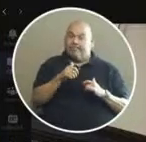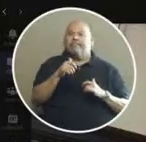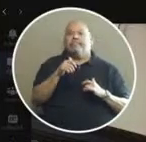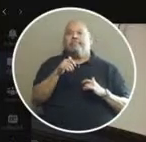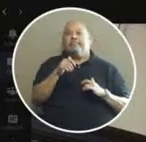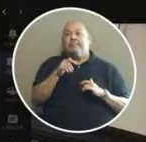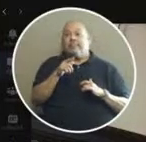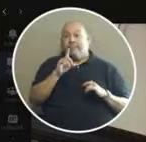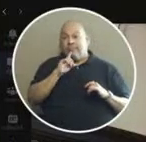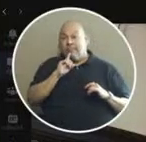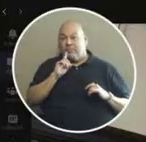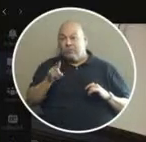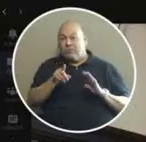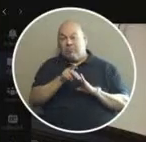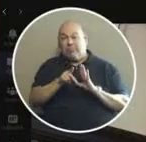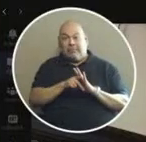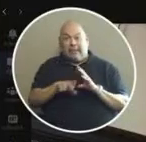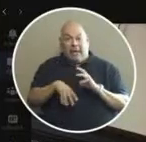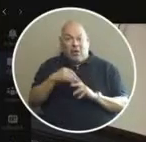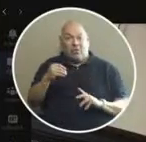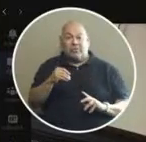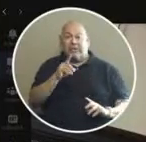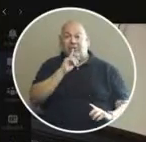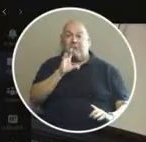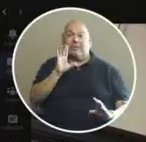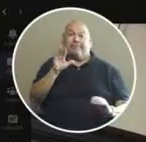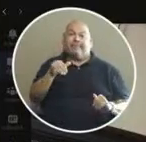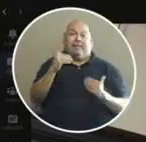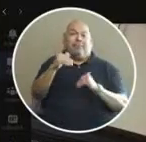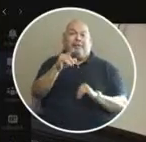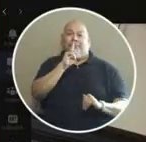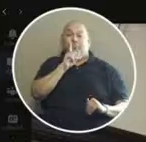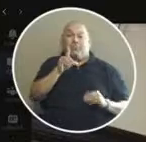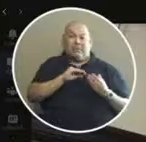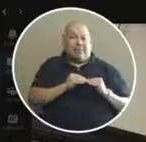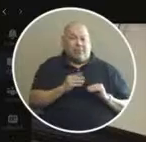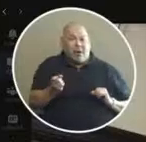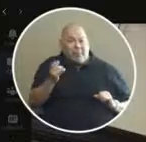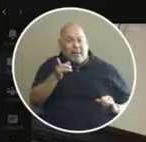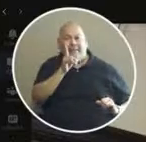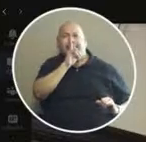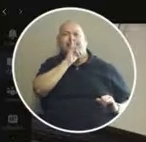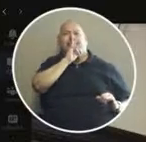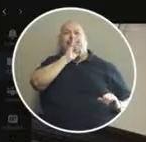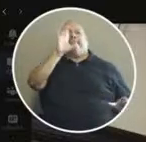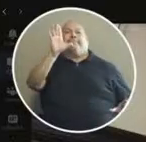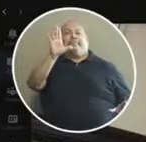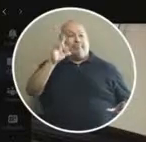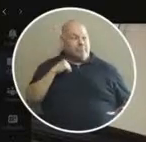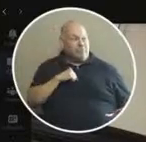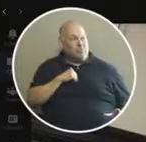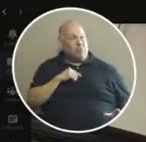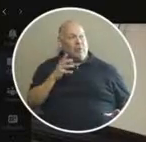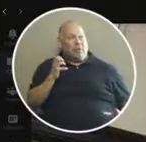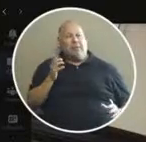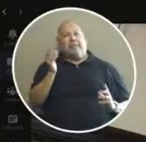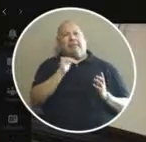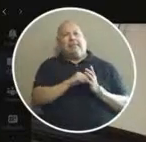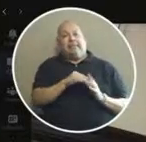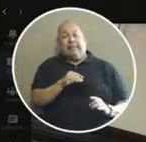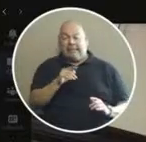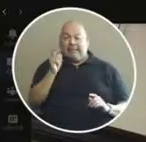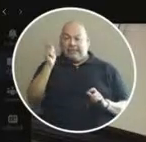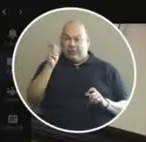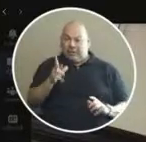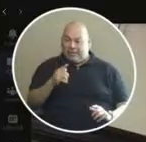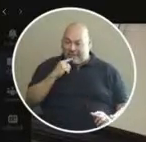the directive, outdoor activity has no limitation as to numbers. But we want to encourage you. And again, as the judge